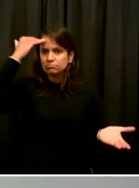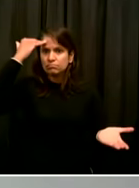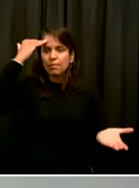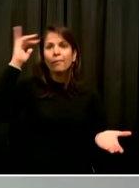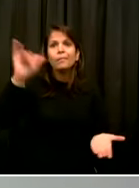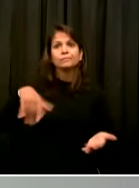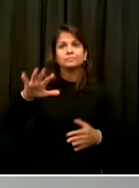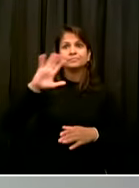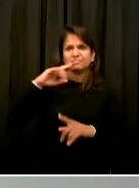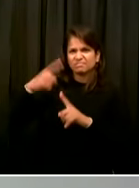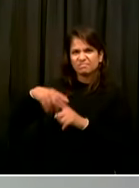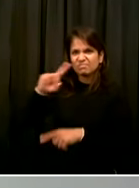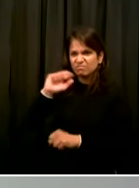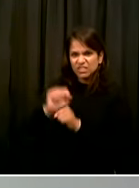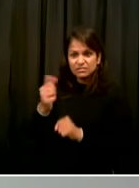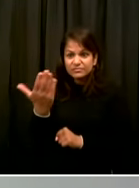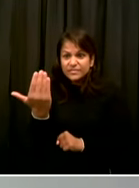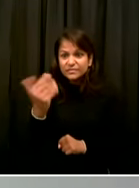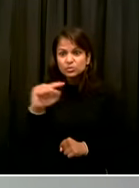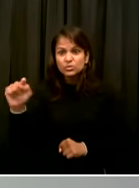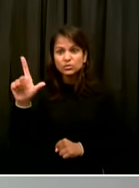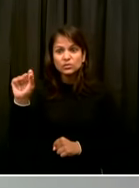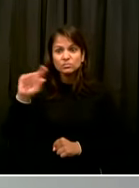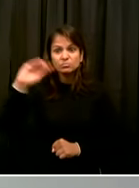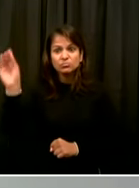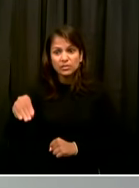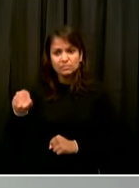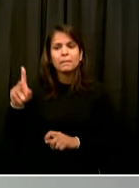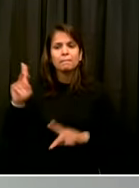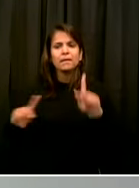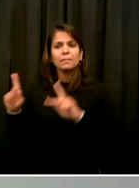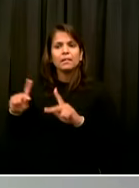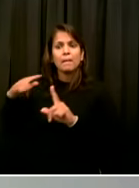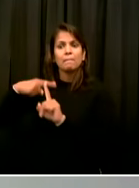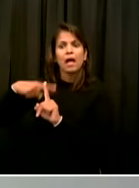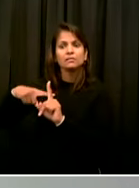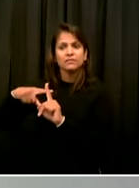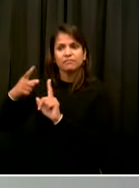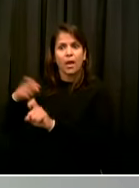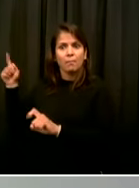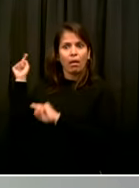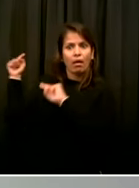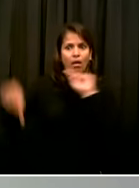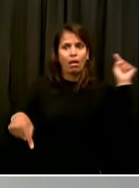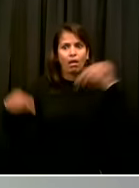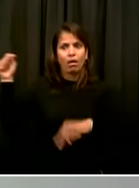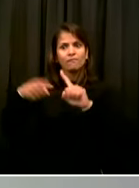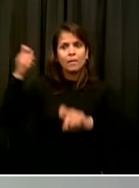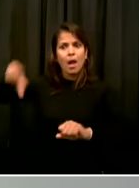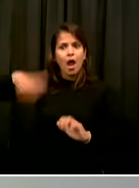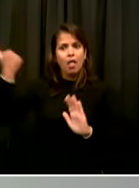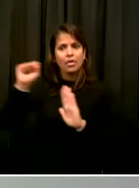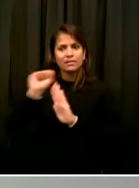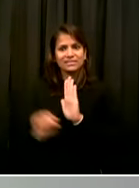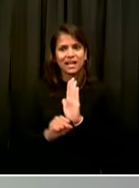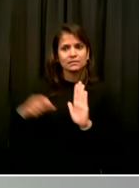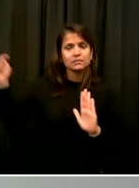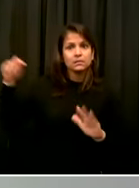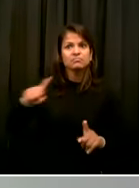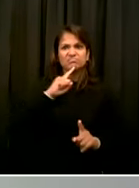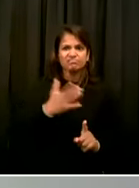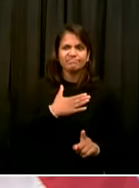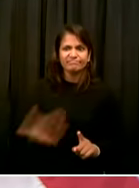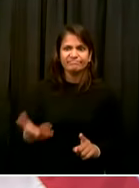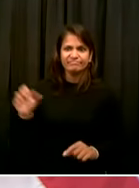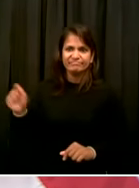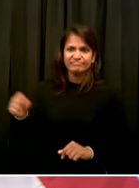we identify people who've traveled and that we monitor them to make sure they don't develop illness and spread it here in New York. Dave?